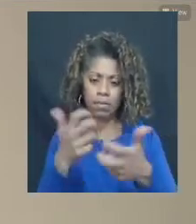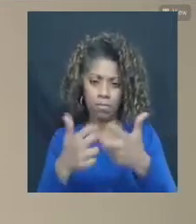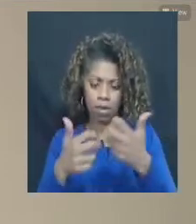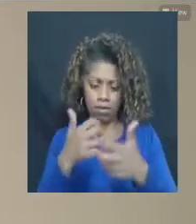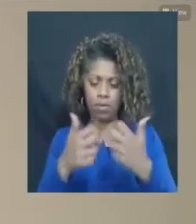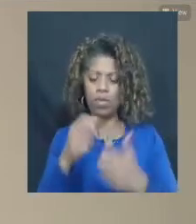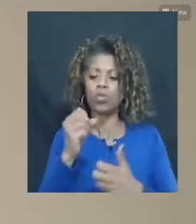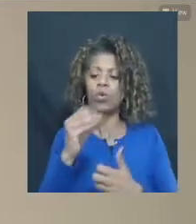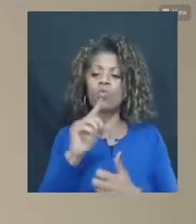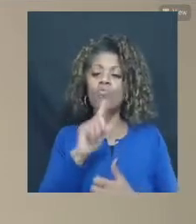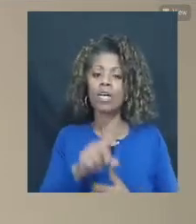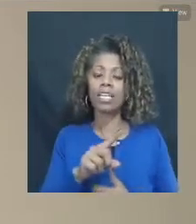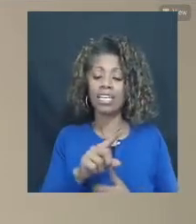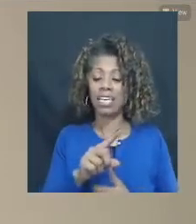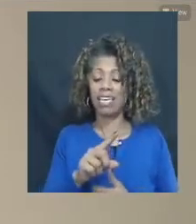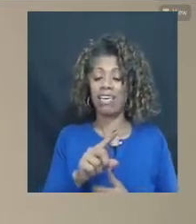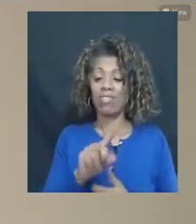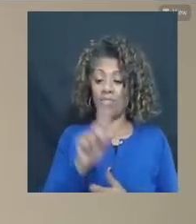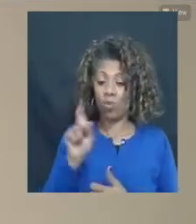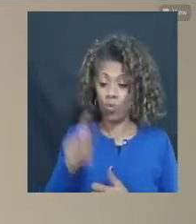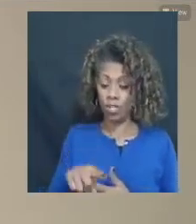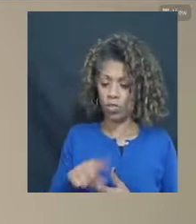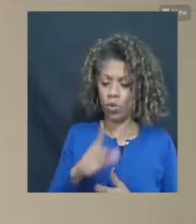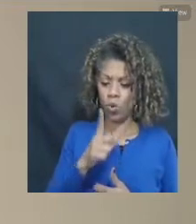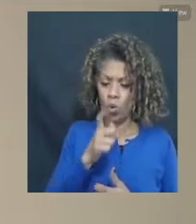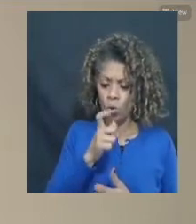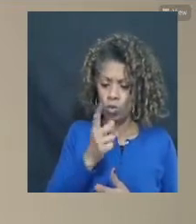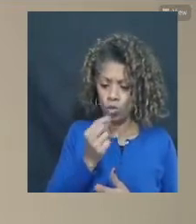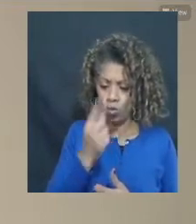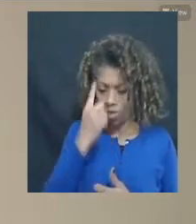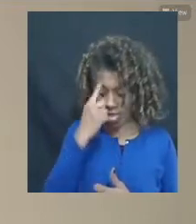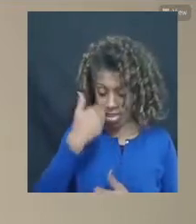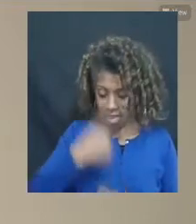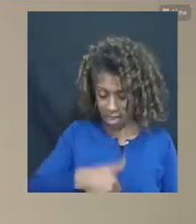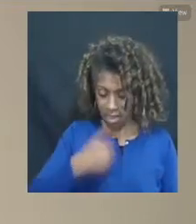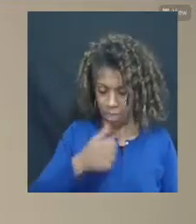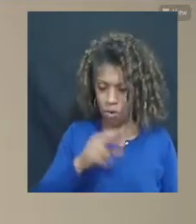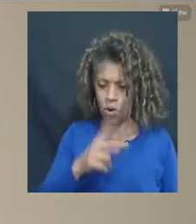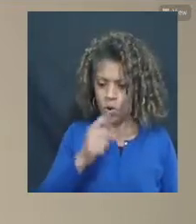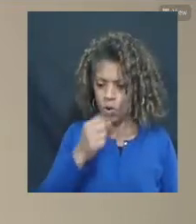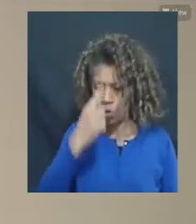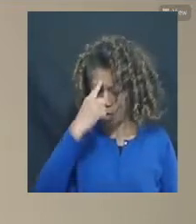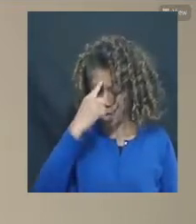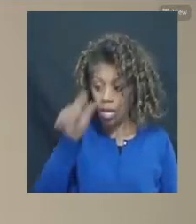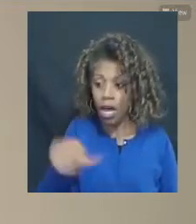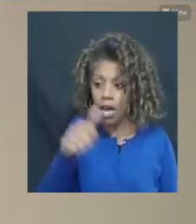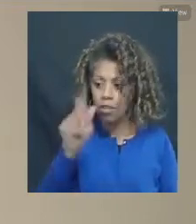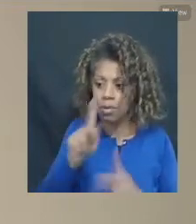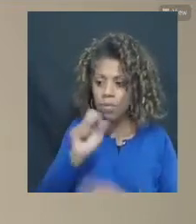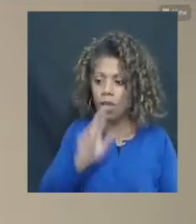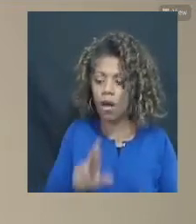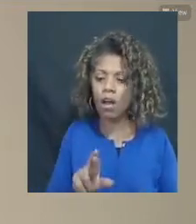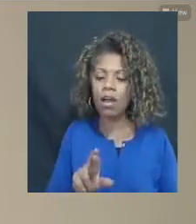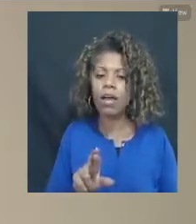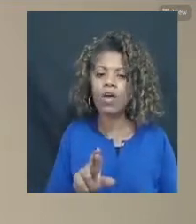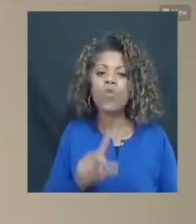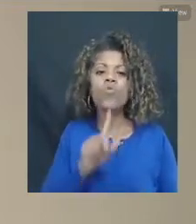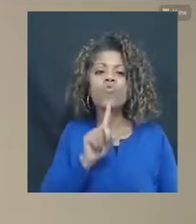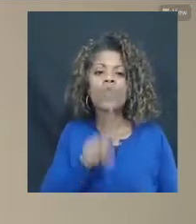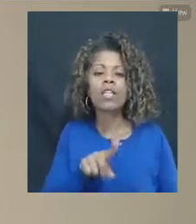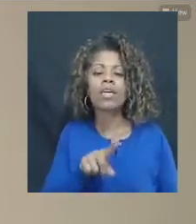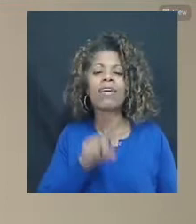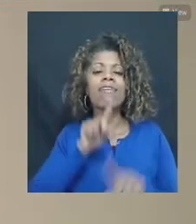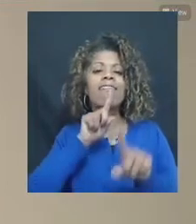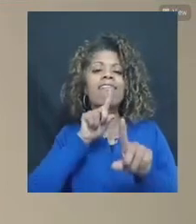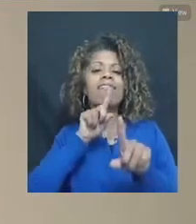who do you think I am? Who do you think other people are? Being able to answer that question in a way that does not define us by our worst